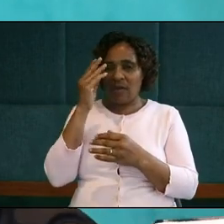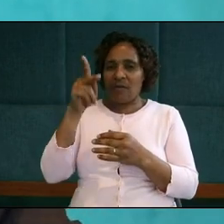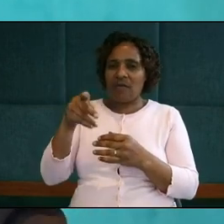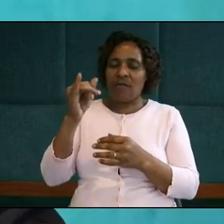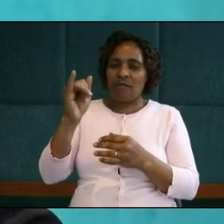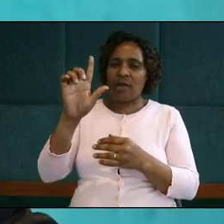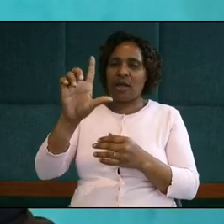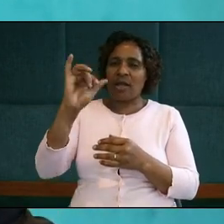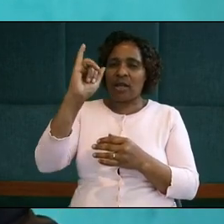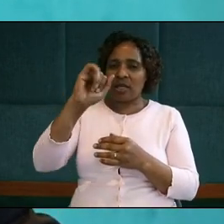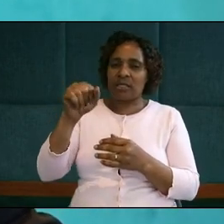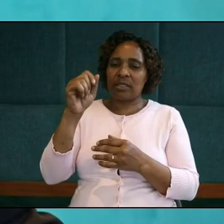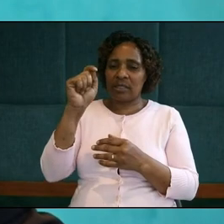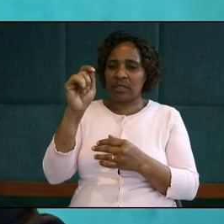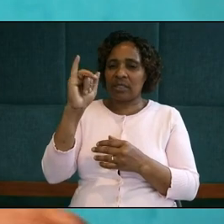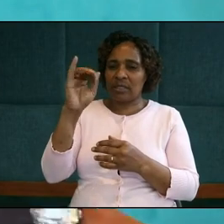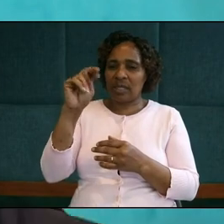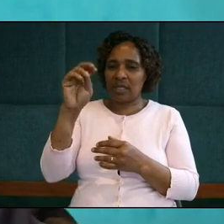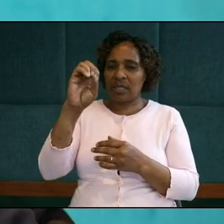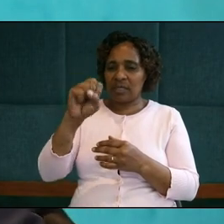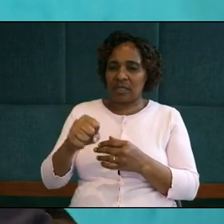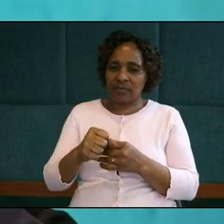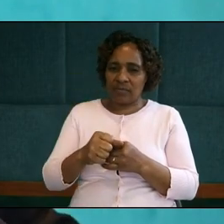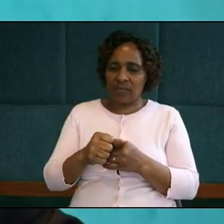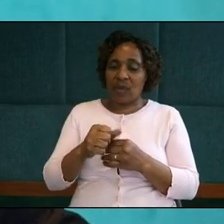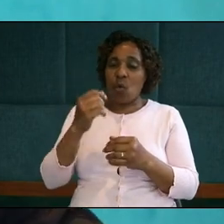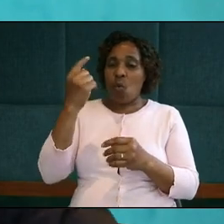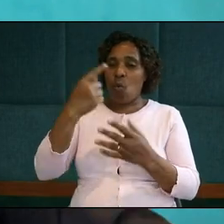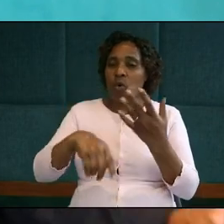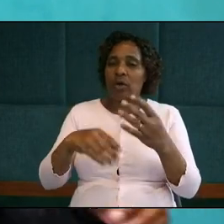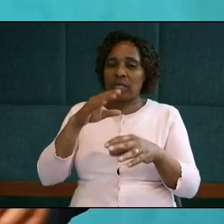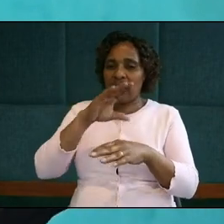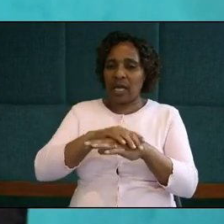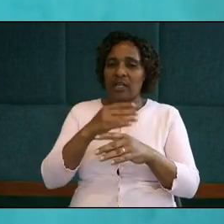So, what I get from this